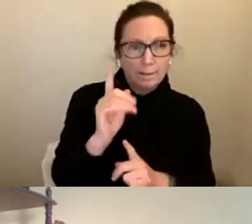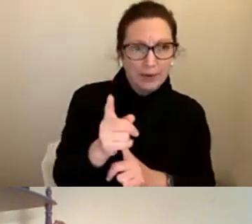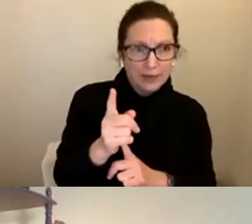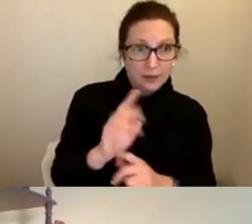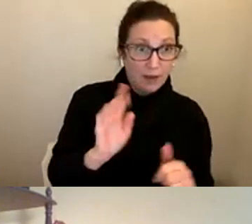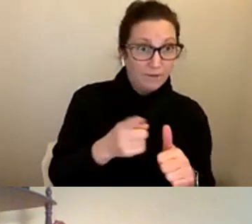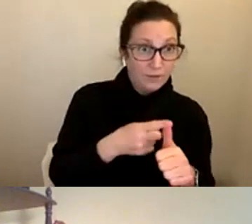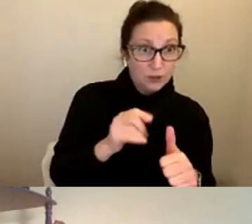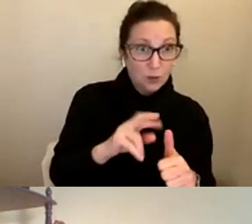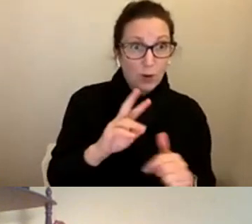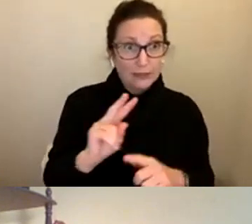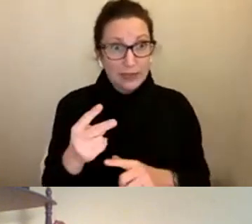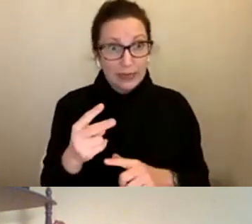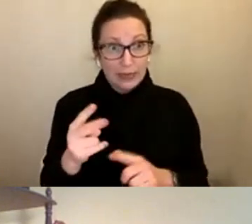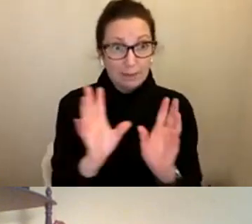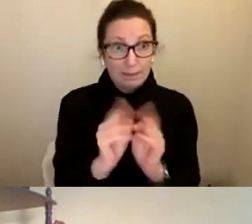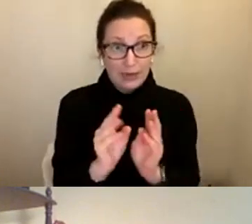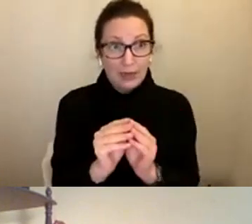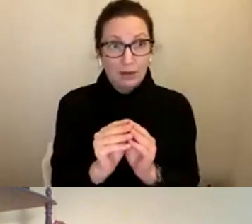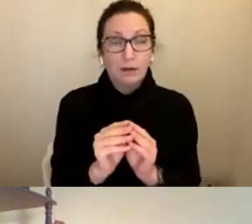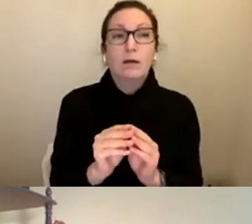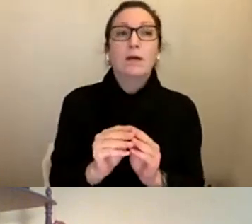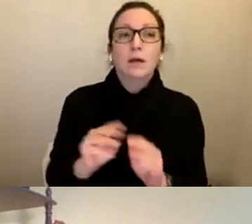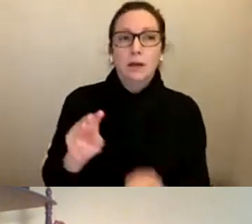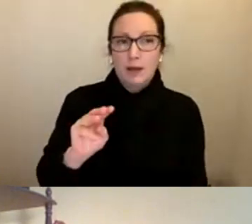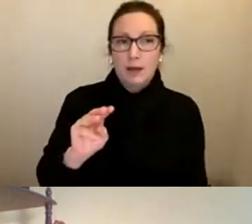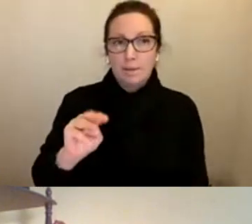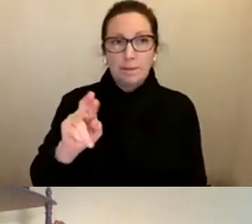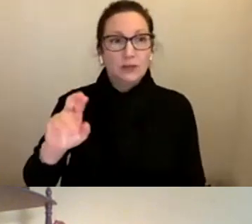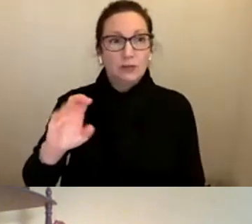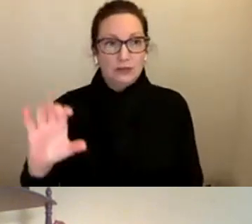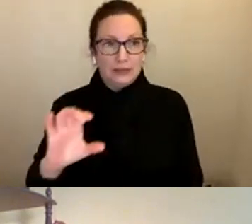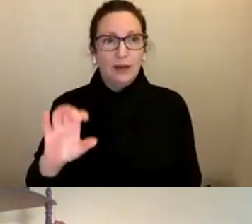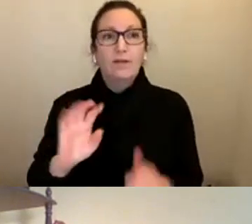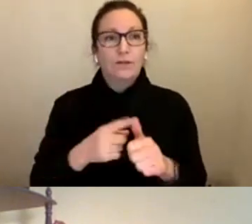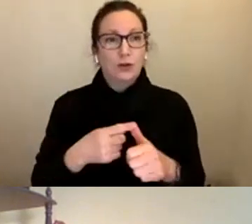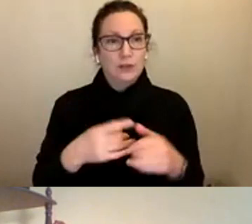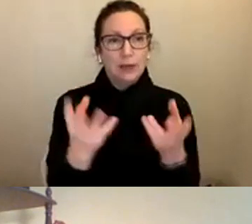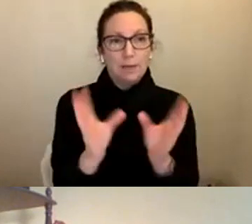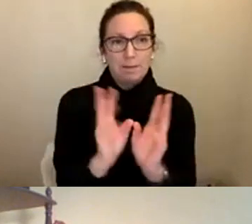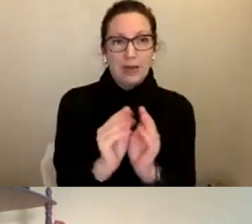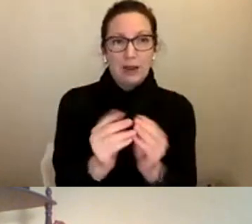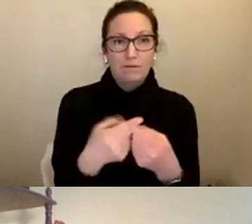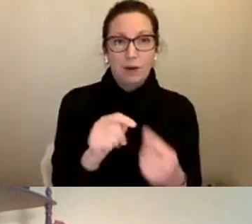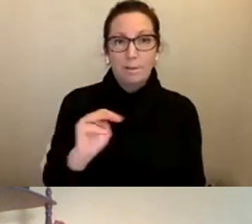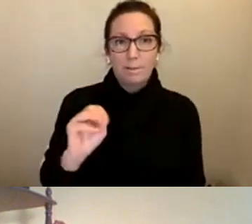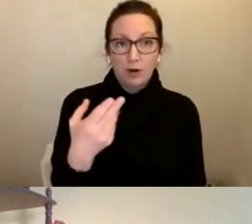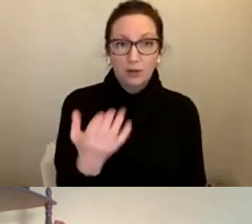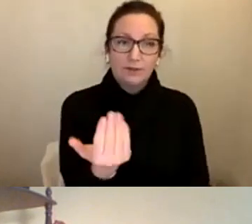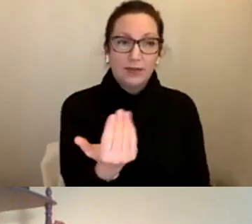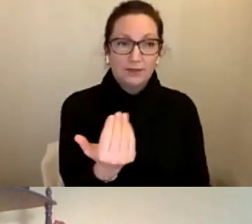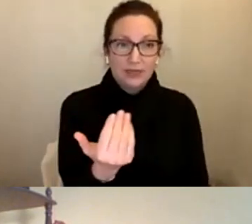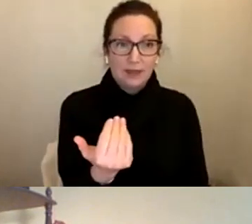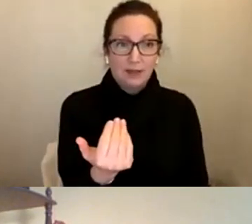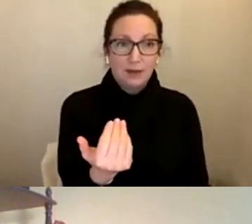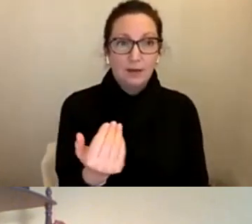on the 13th. Okay. I'm going to call for the 16th. Thank you. Okay. I believe actually we can do both at the